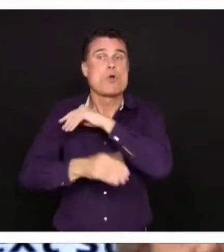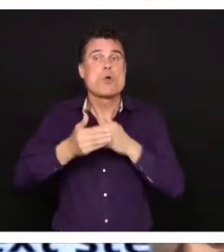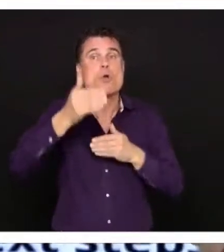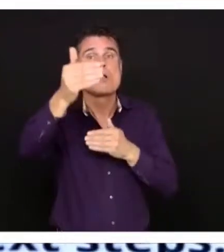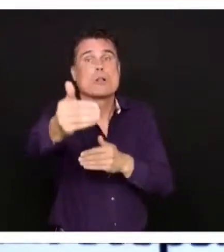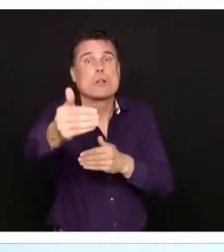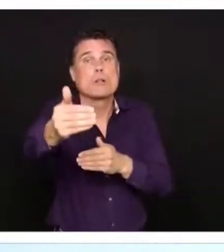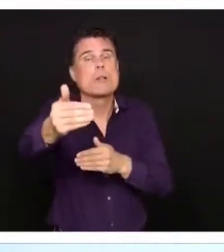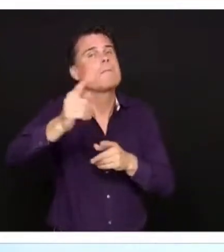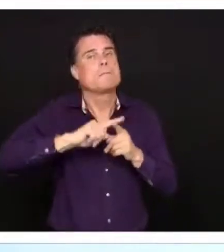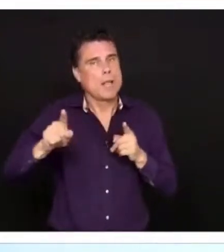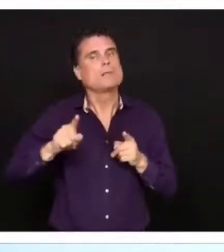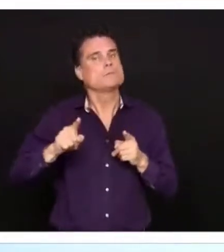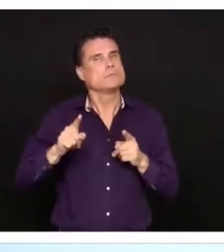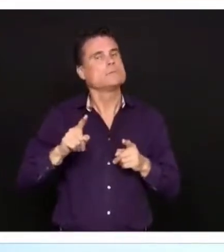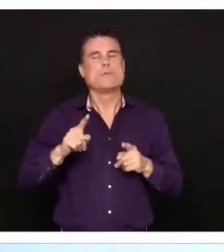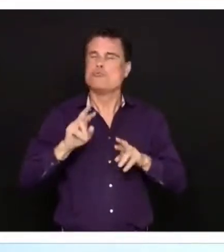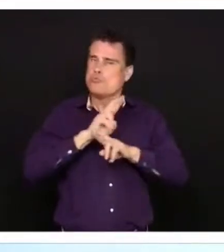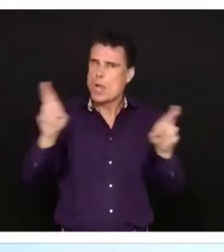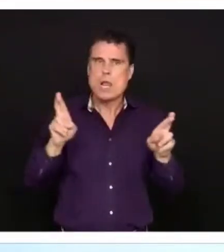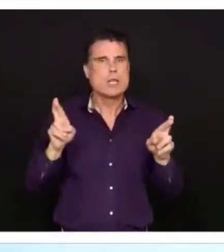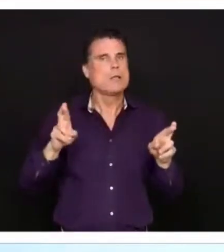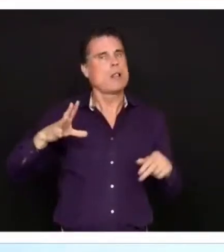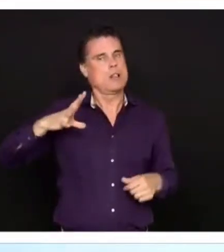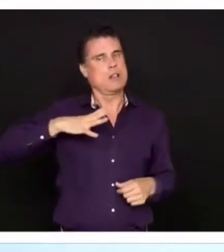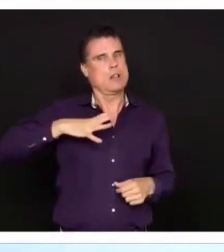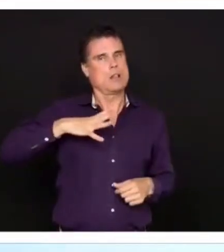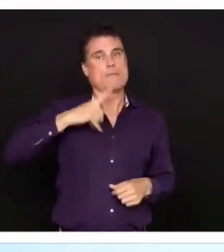Next question is from Keith Baldry, Global News.